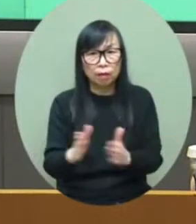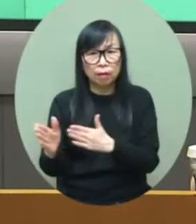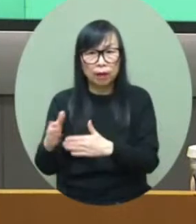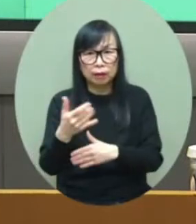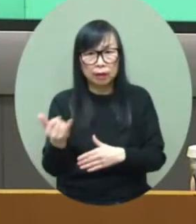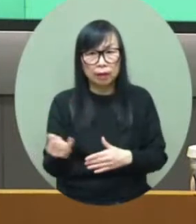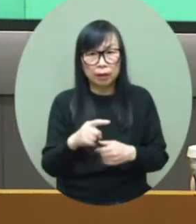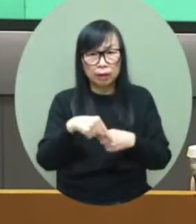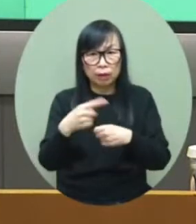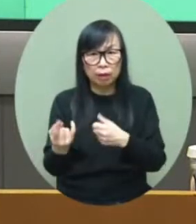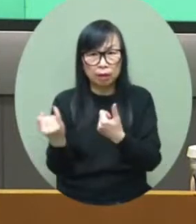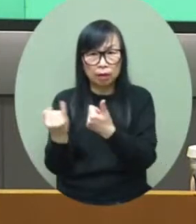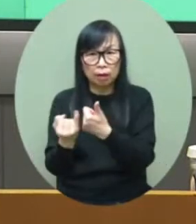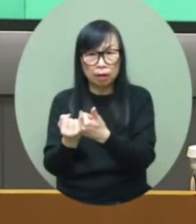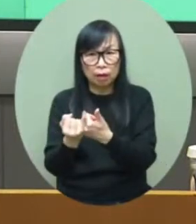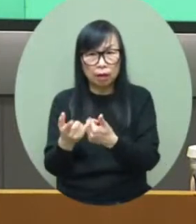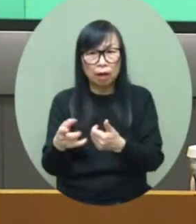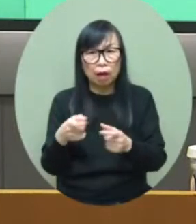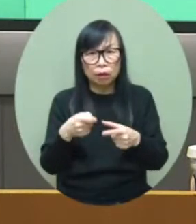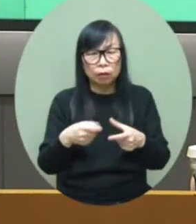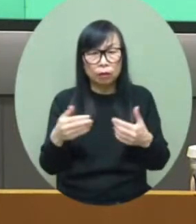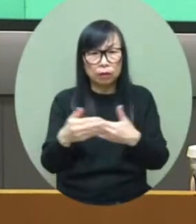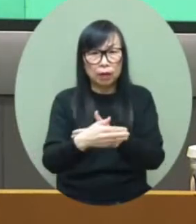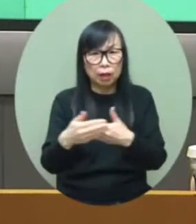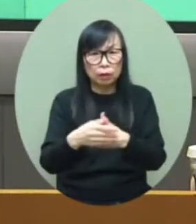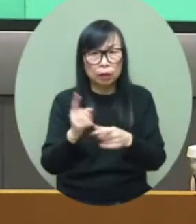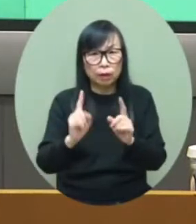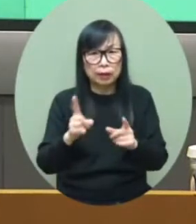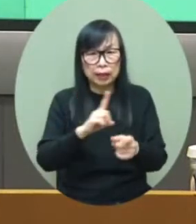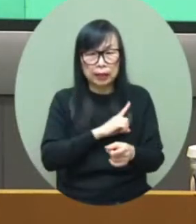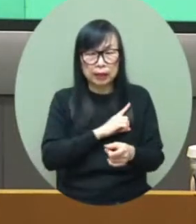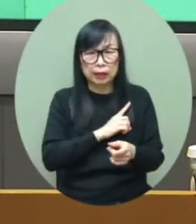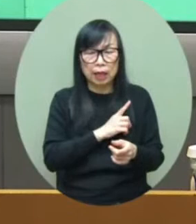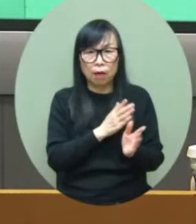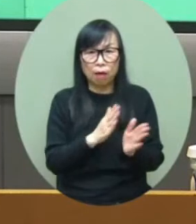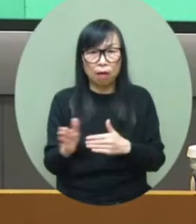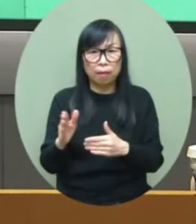proper, then the immigration departments will provide